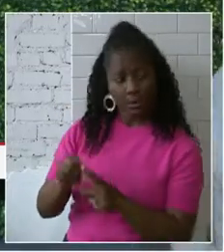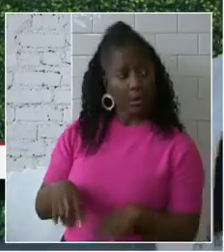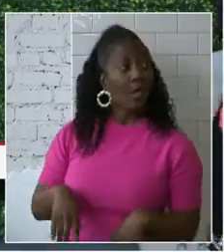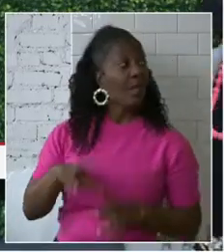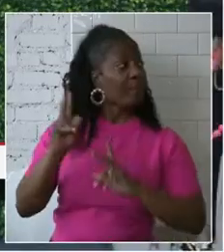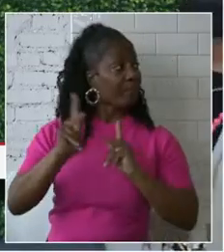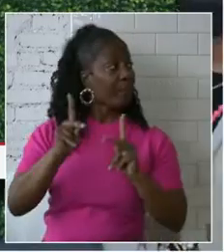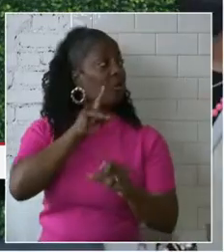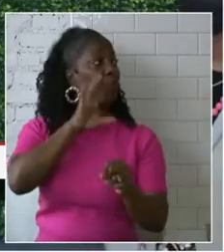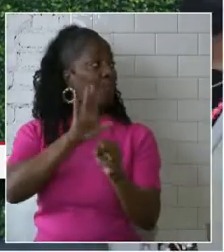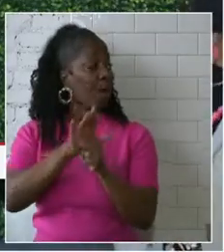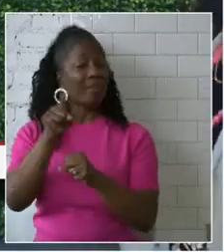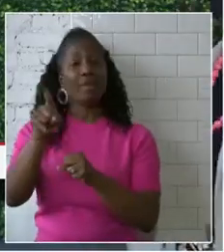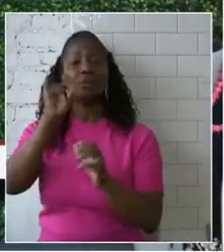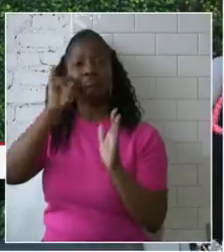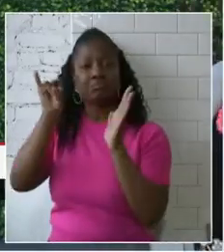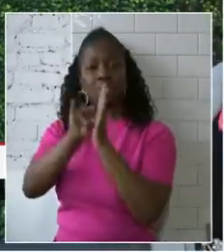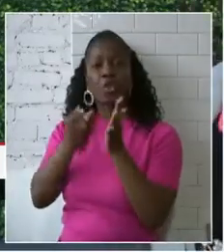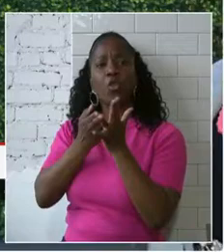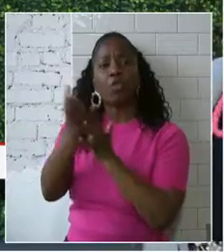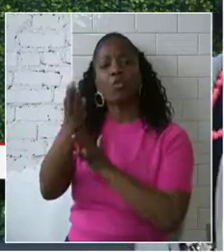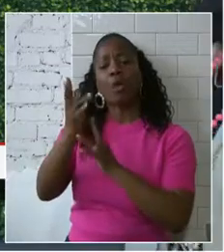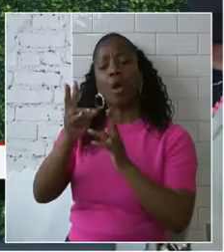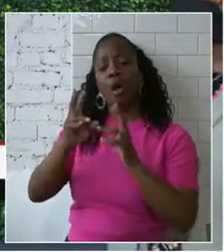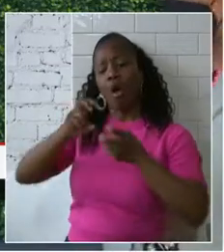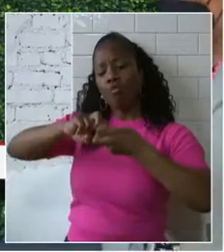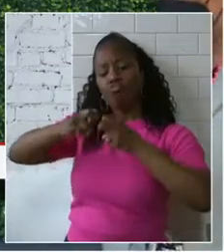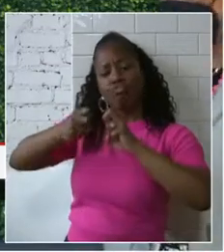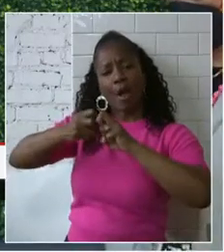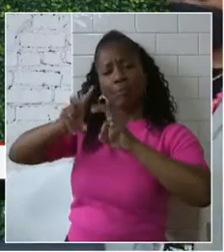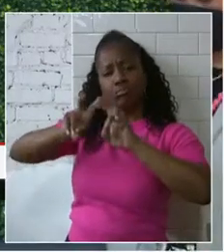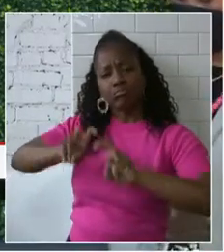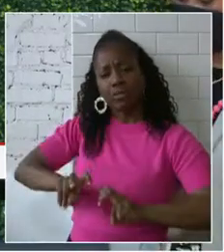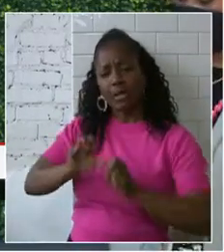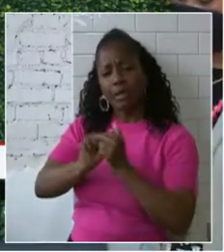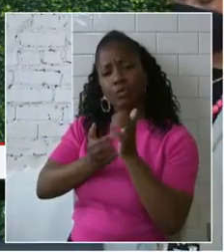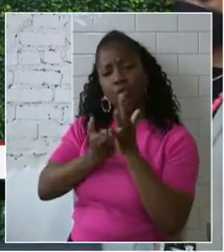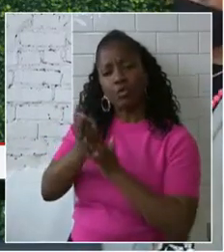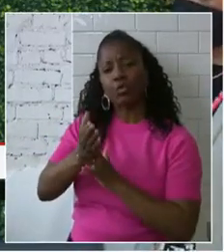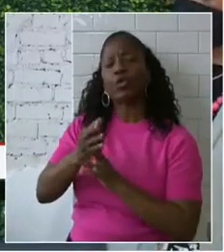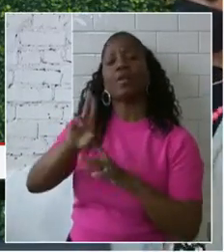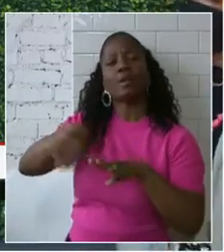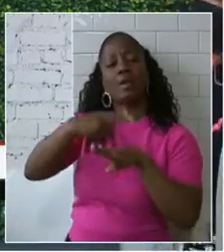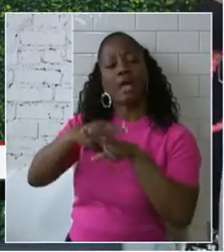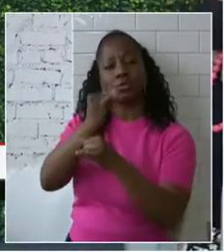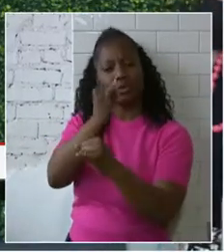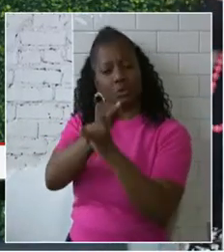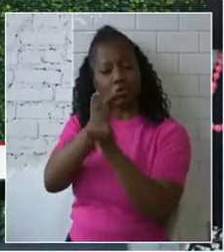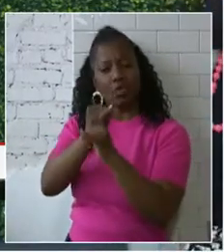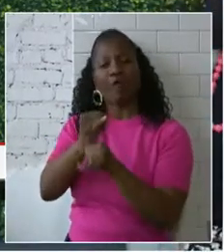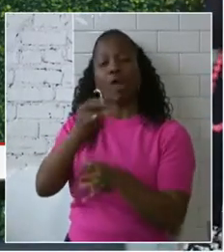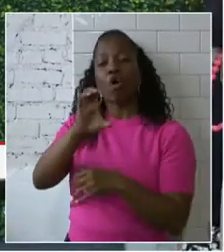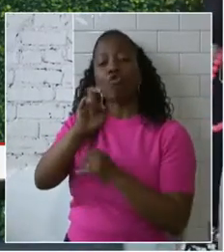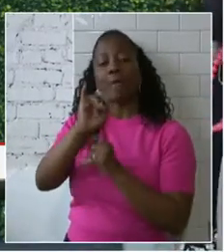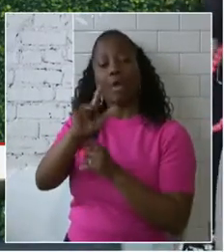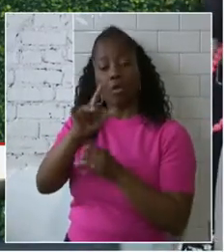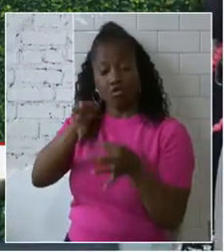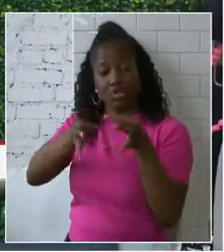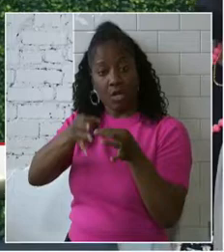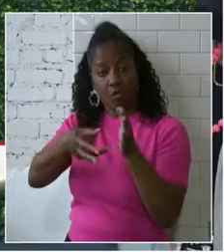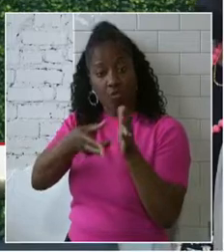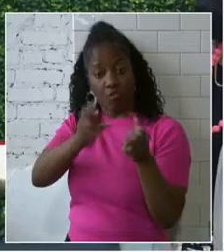were identified through a problem analysis that was conducted through the National Institute of Criminal Justice Reform in collaboration